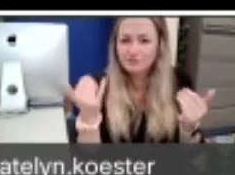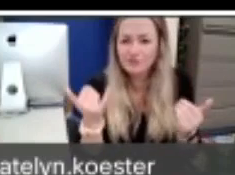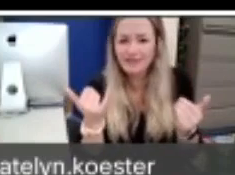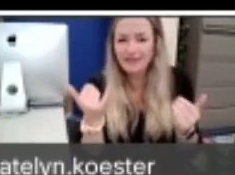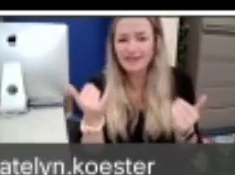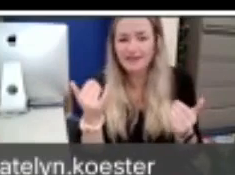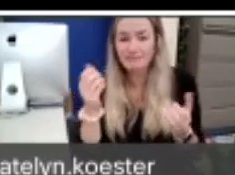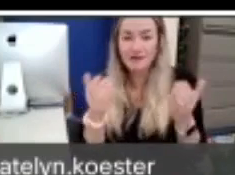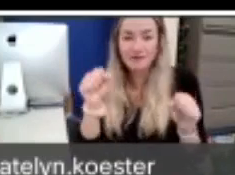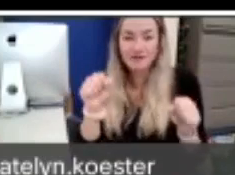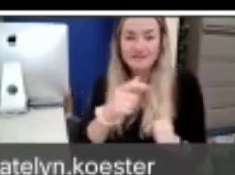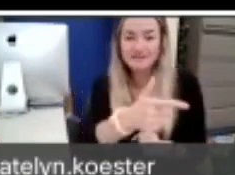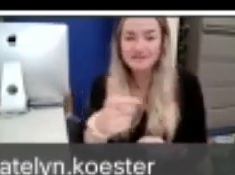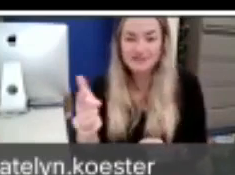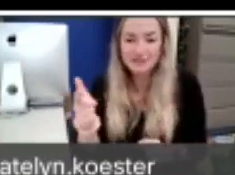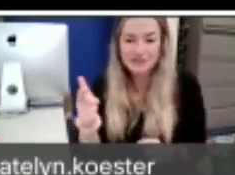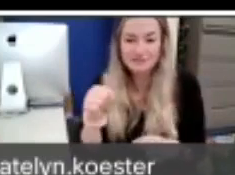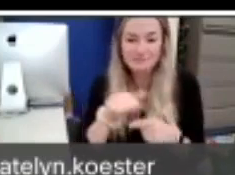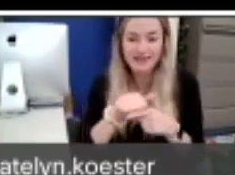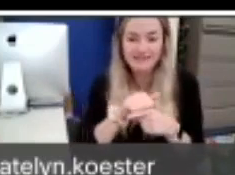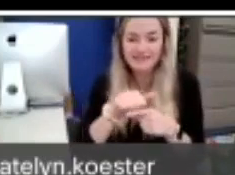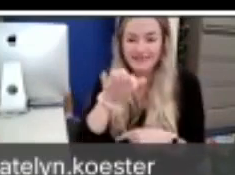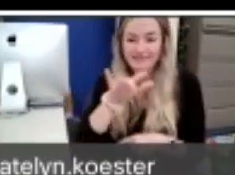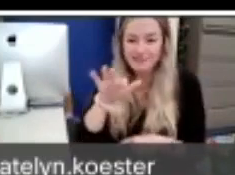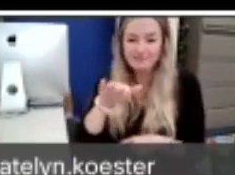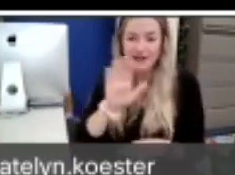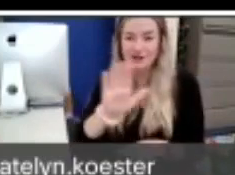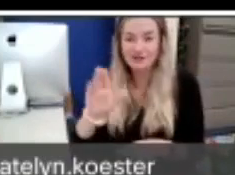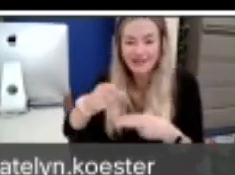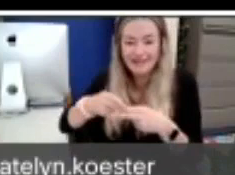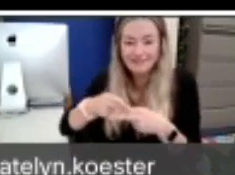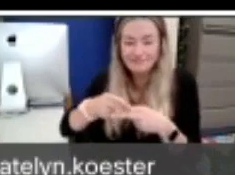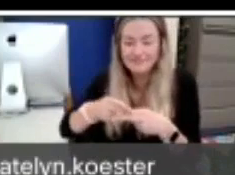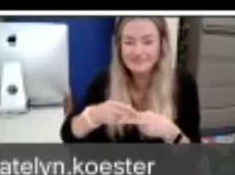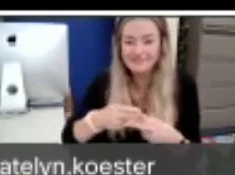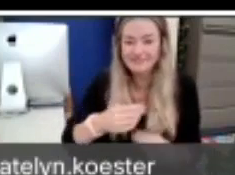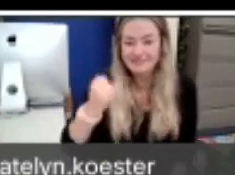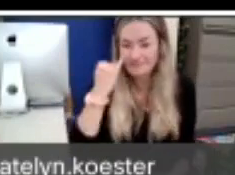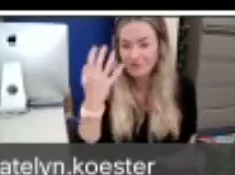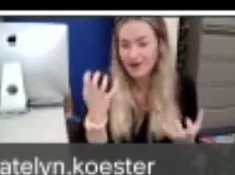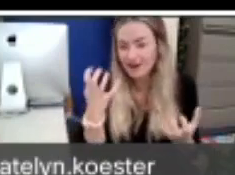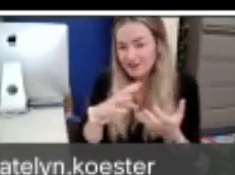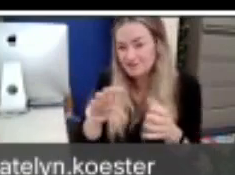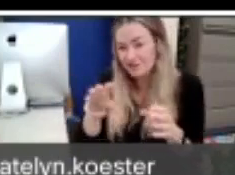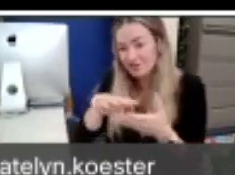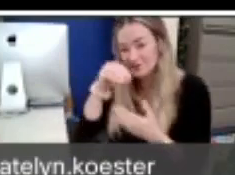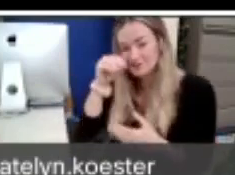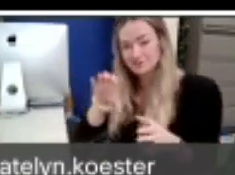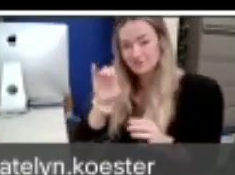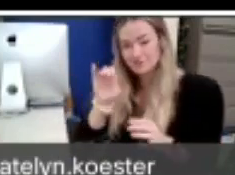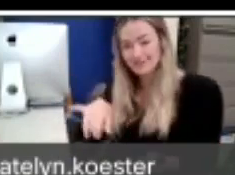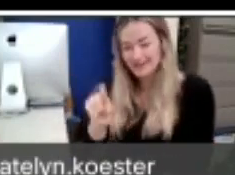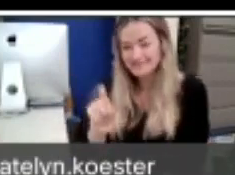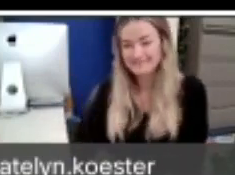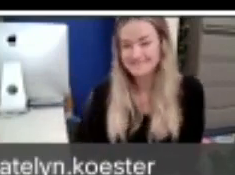How many people here today, I don't know, maybe you guys could take turns like practicing, maybe fingerspelling your